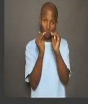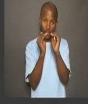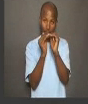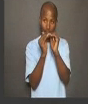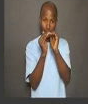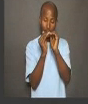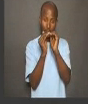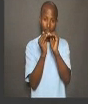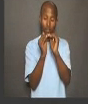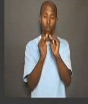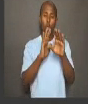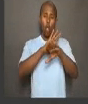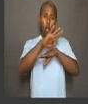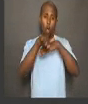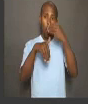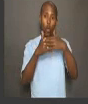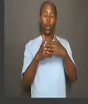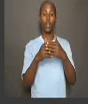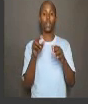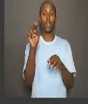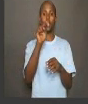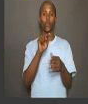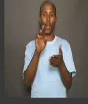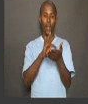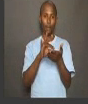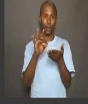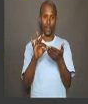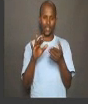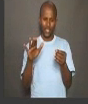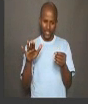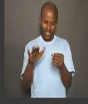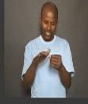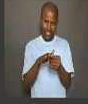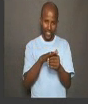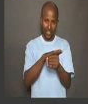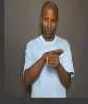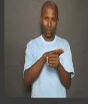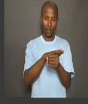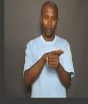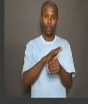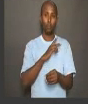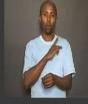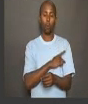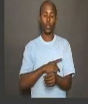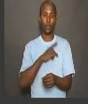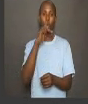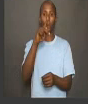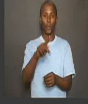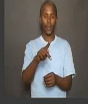to all natural numbers satisfy property